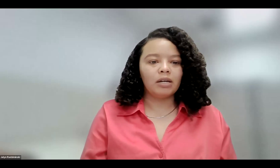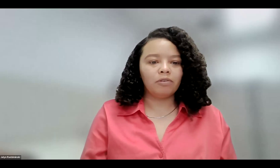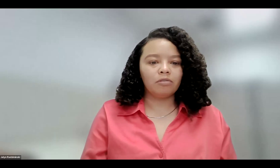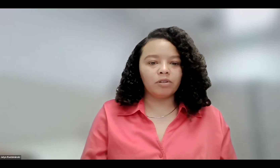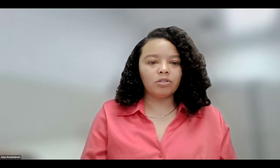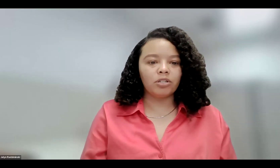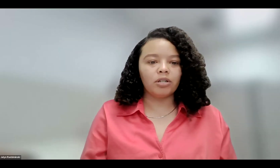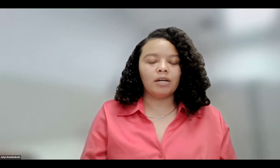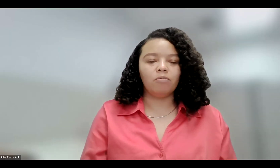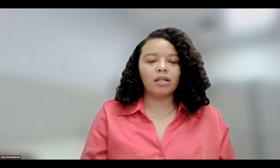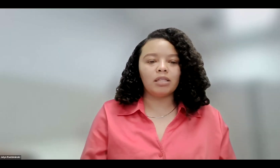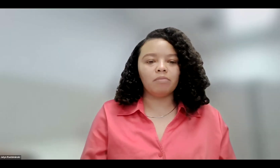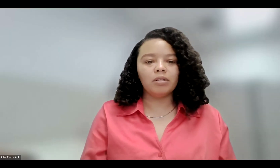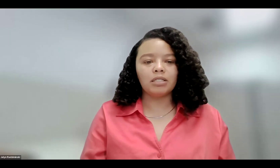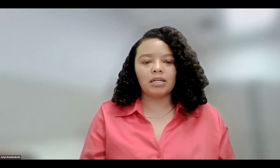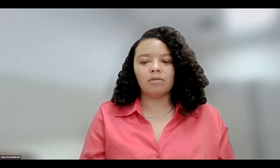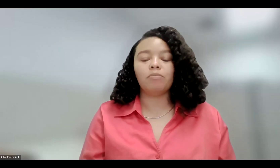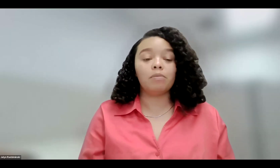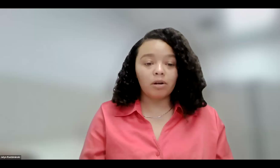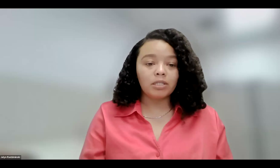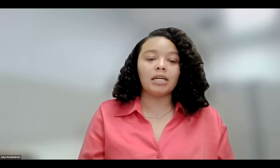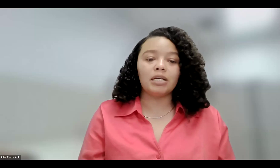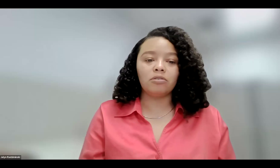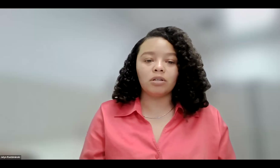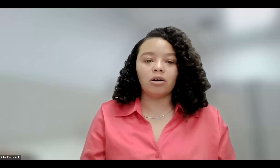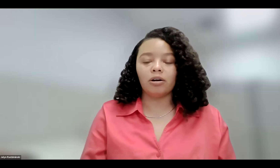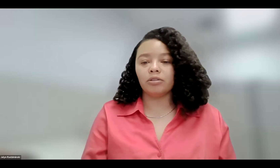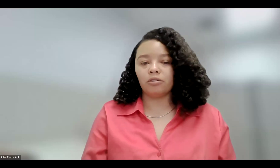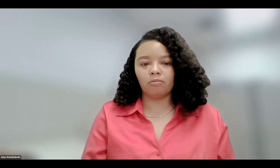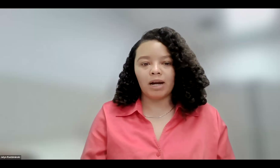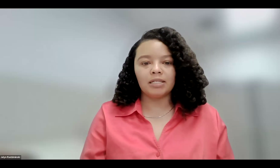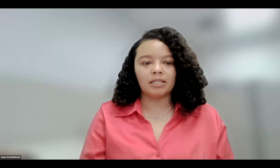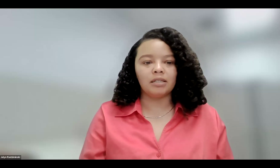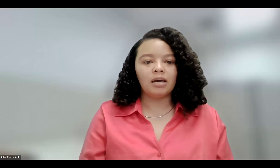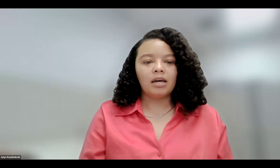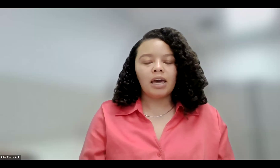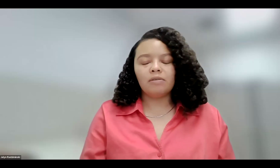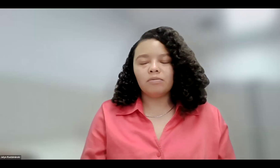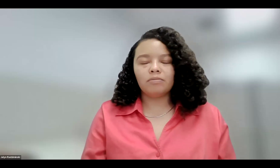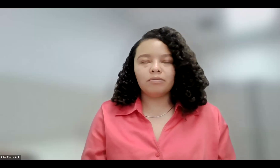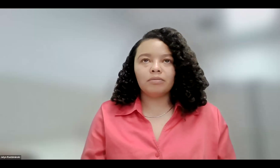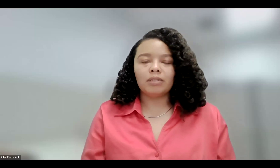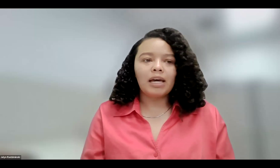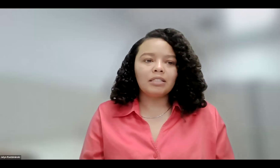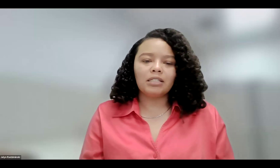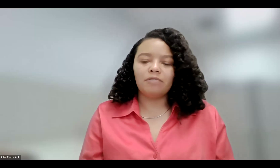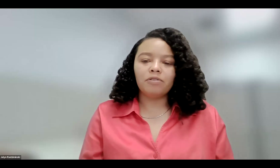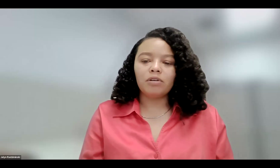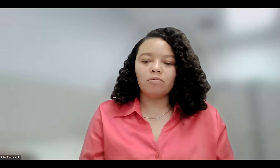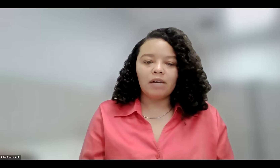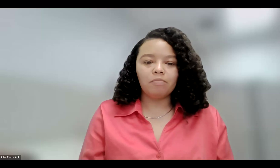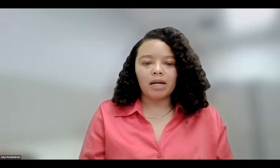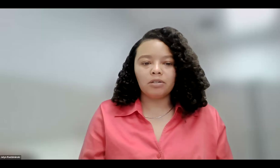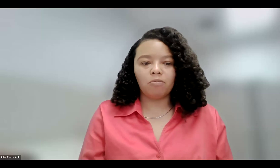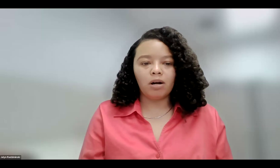forward for the future and what the emerging issues are on the horizon. And yeah, just if you